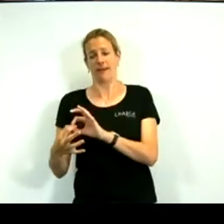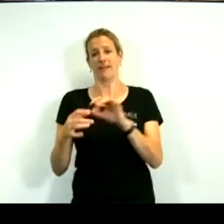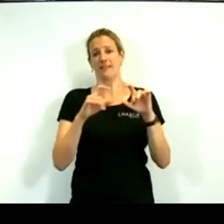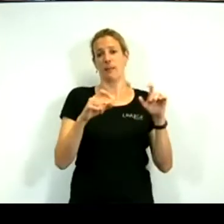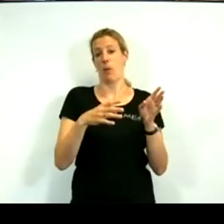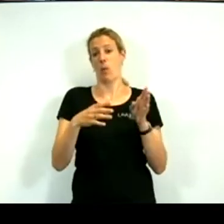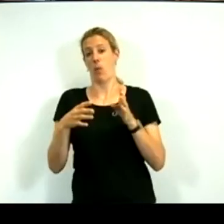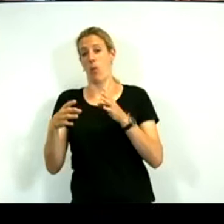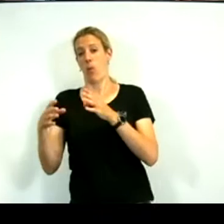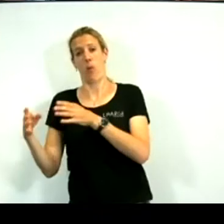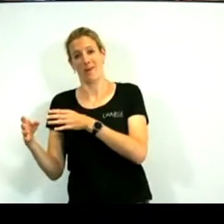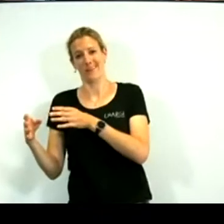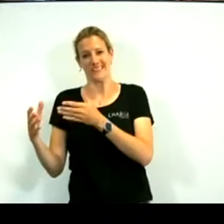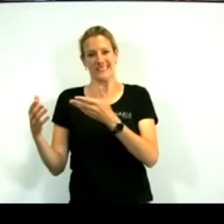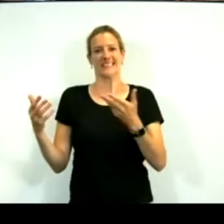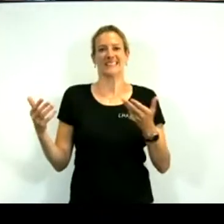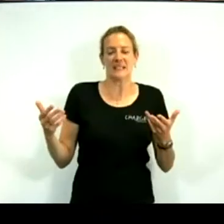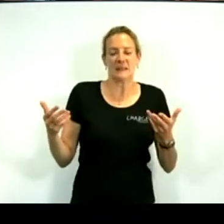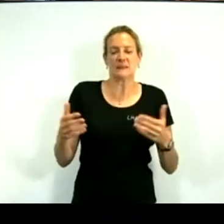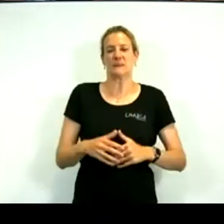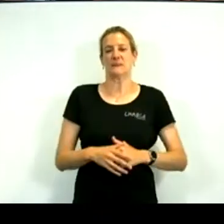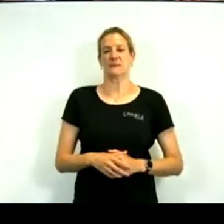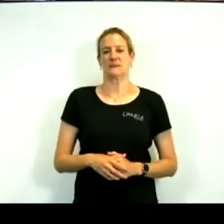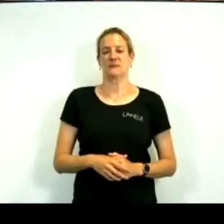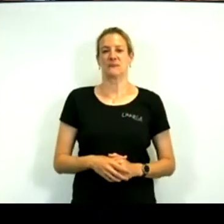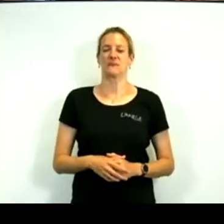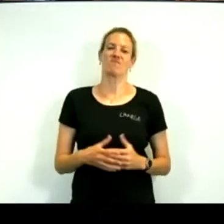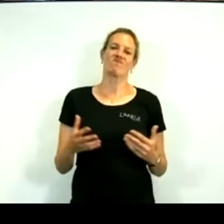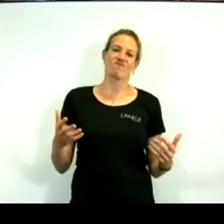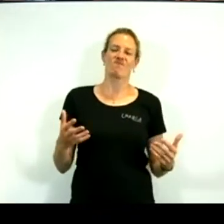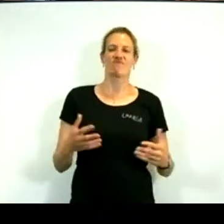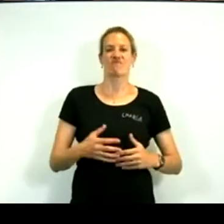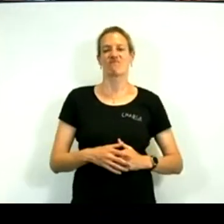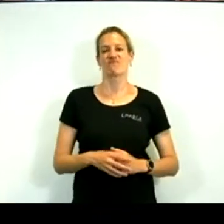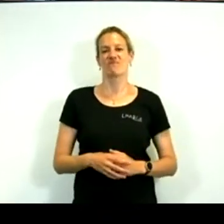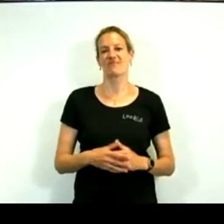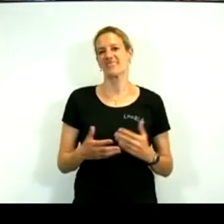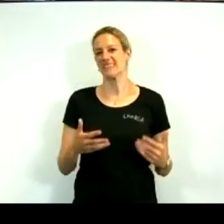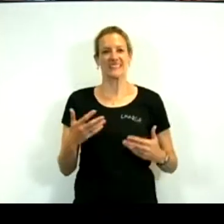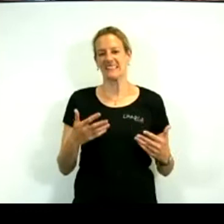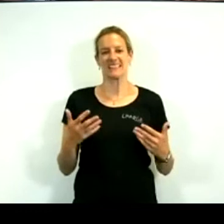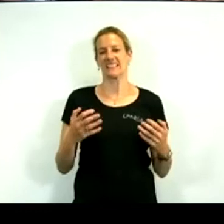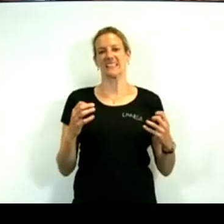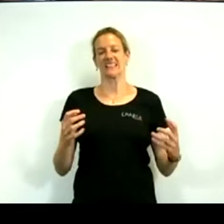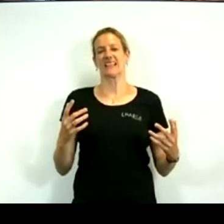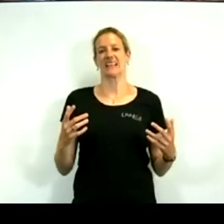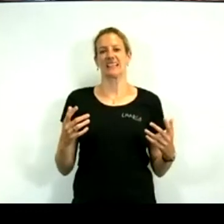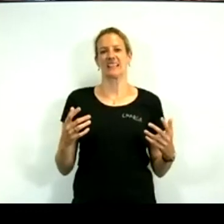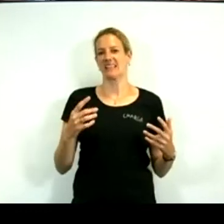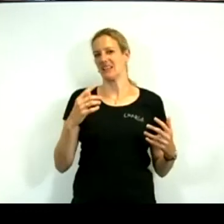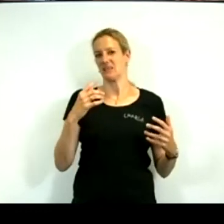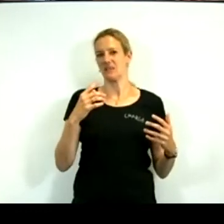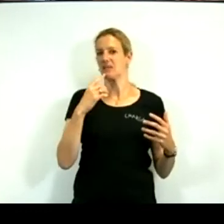that with I forgot to put this slide in the show, so I'm going to go through it on my other